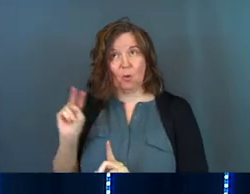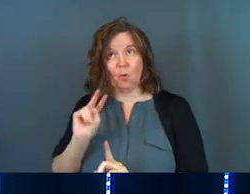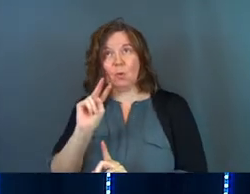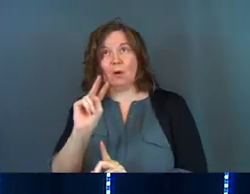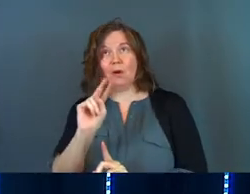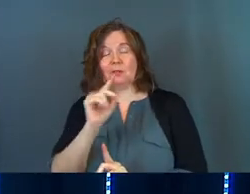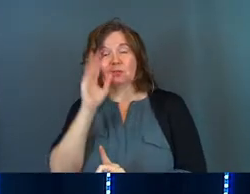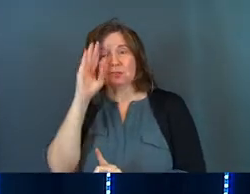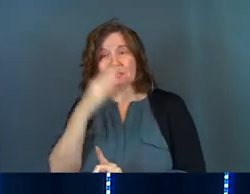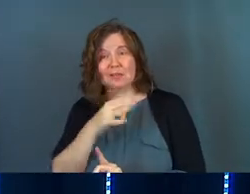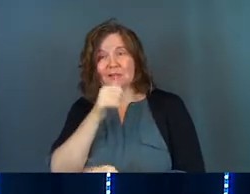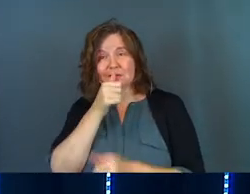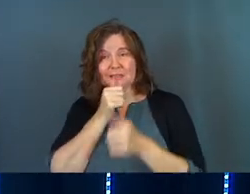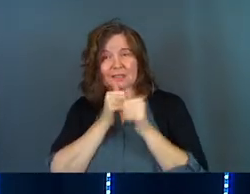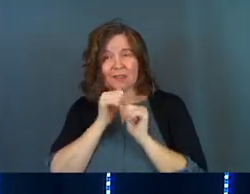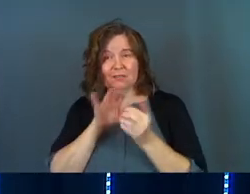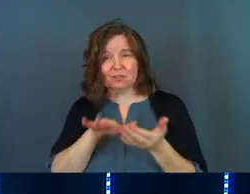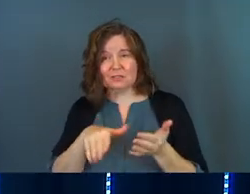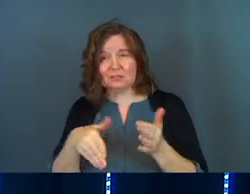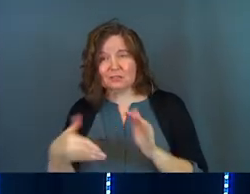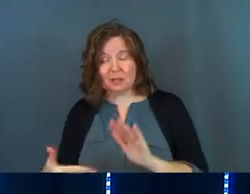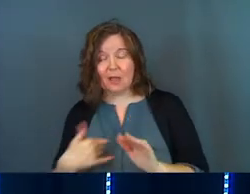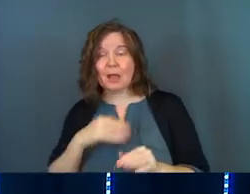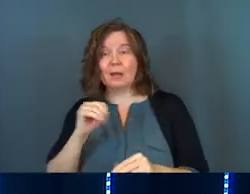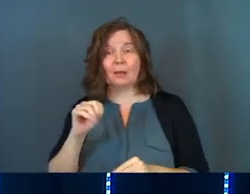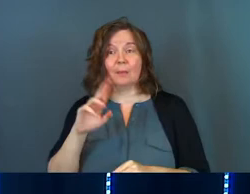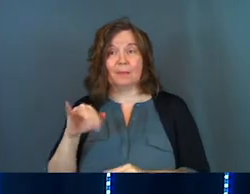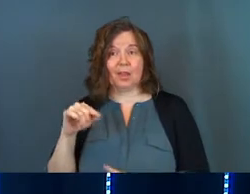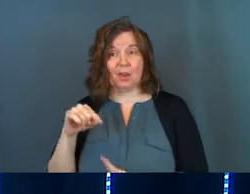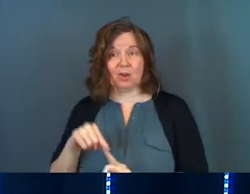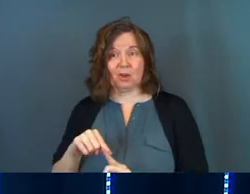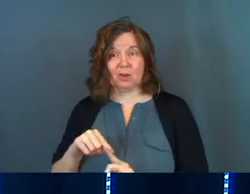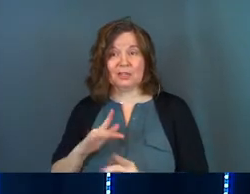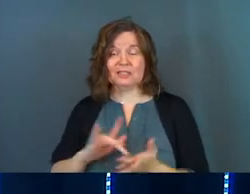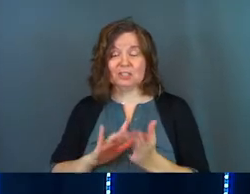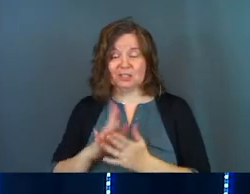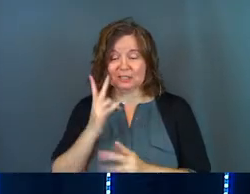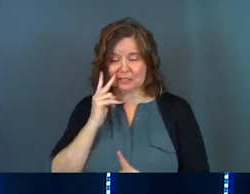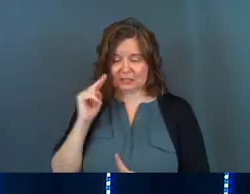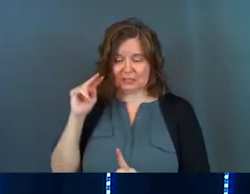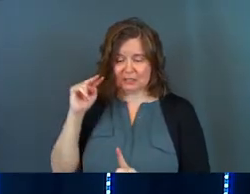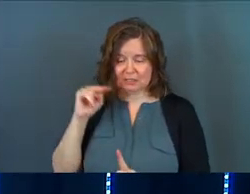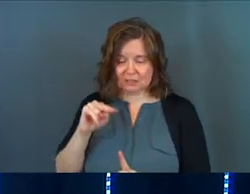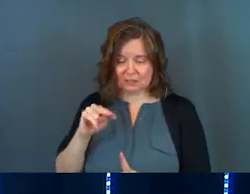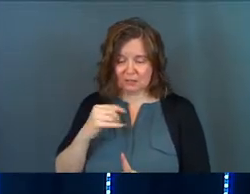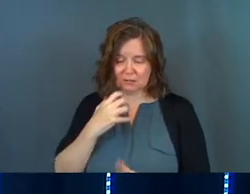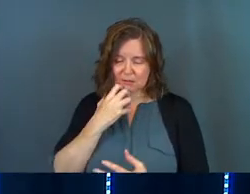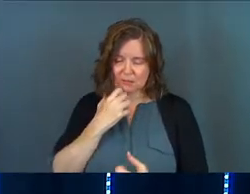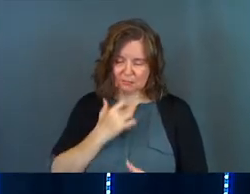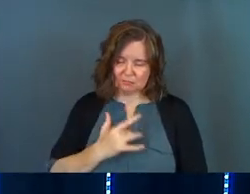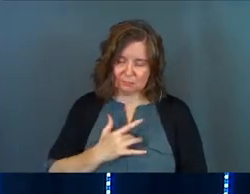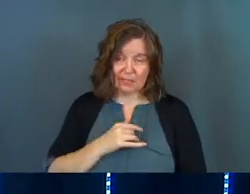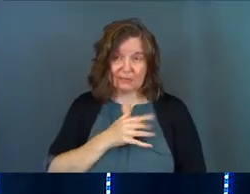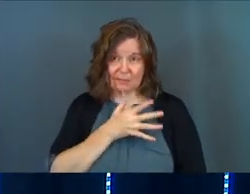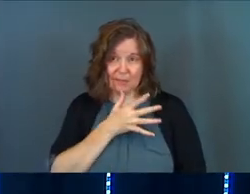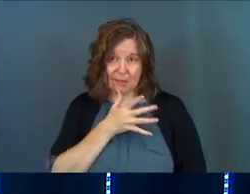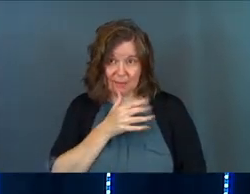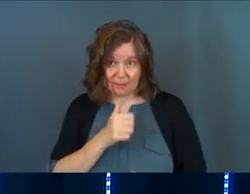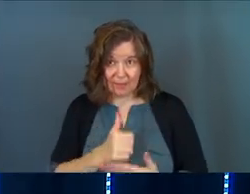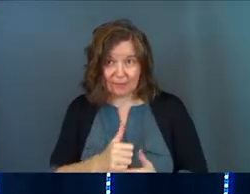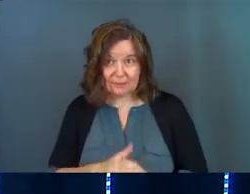watching her son suffer and die. And Mary, Jesus sees her, and he cares about his mama,